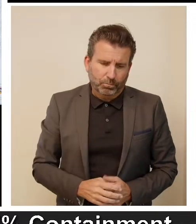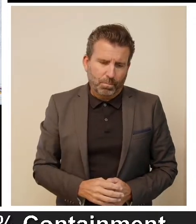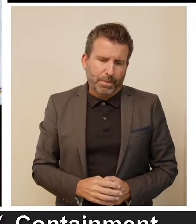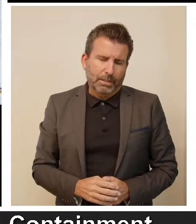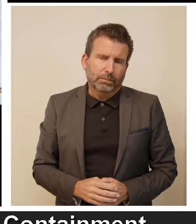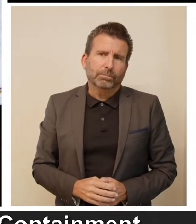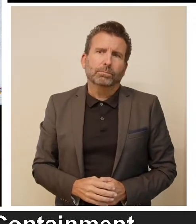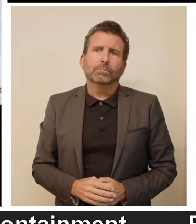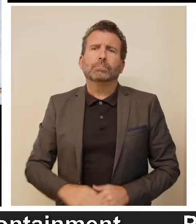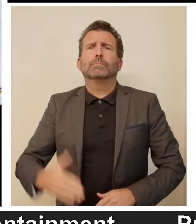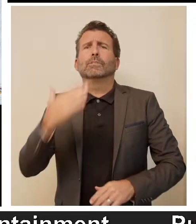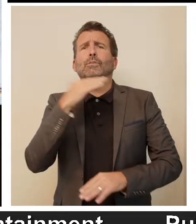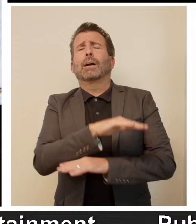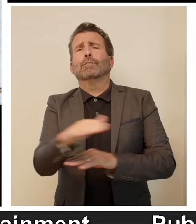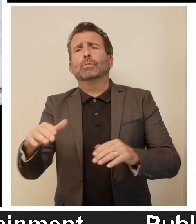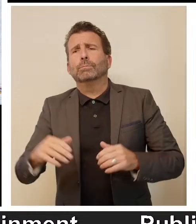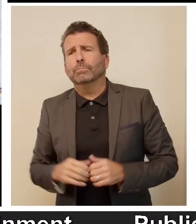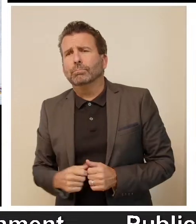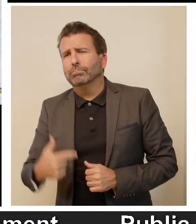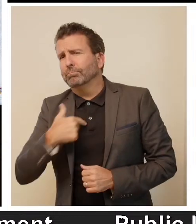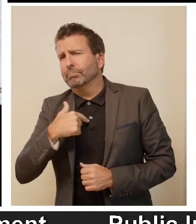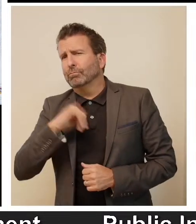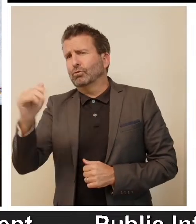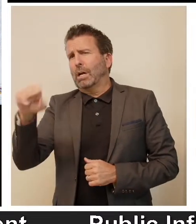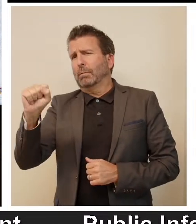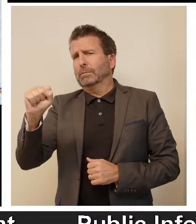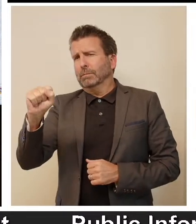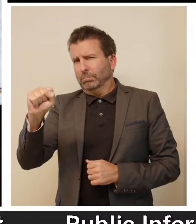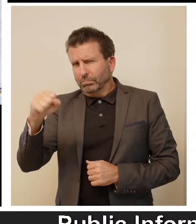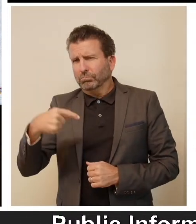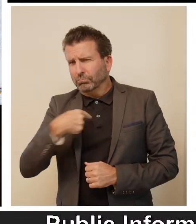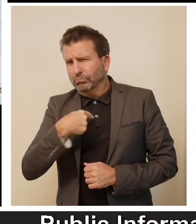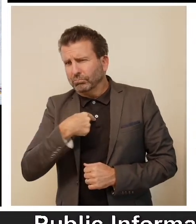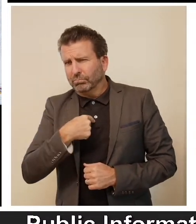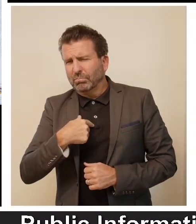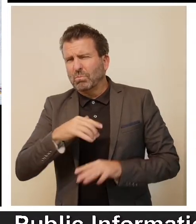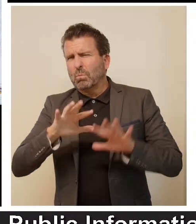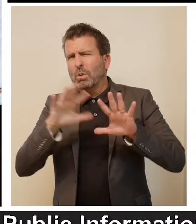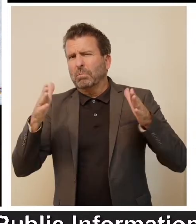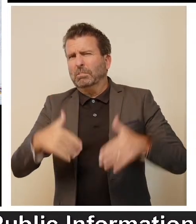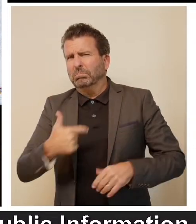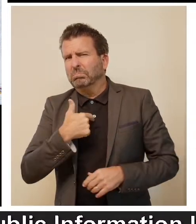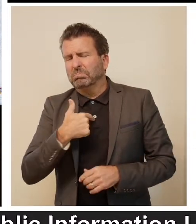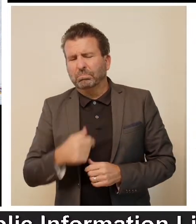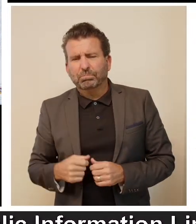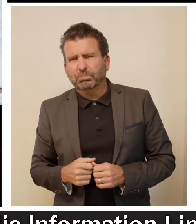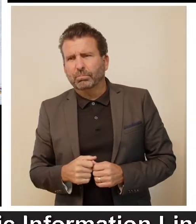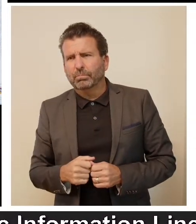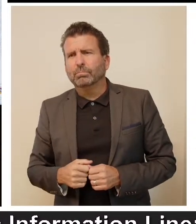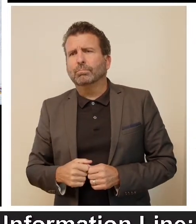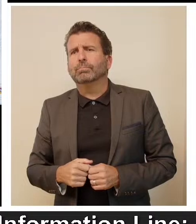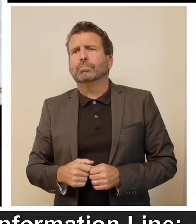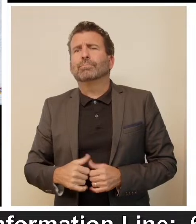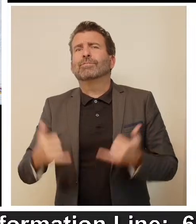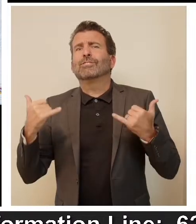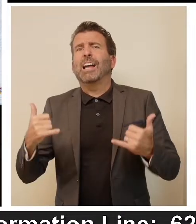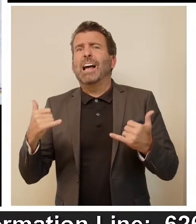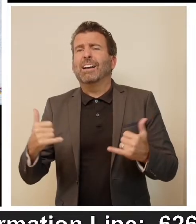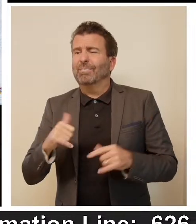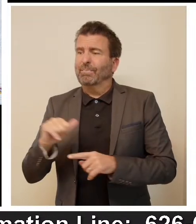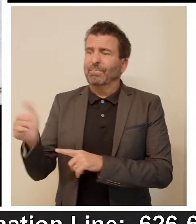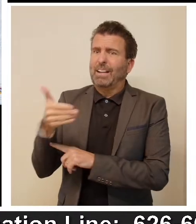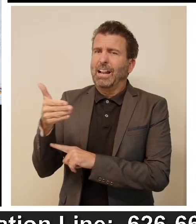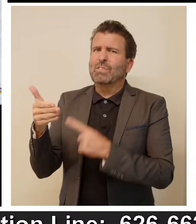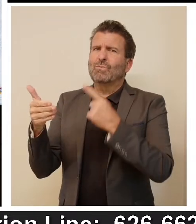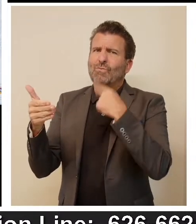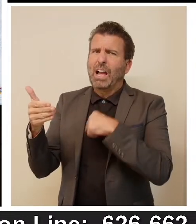Good afternoon, everyone. James White, Incident Meteorologist. As you probably heard, today has been a red flag warning day, and that's because we've had strong